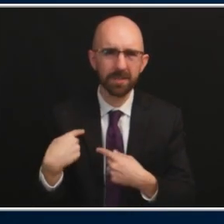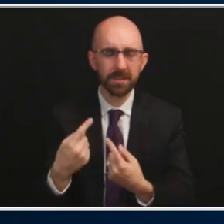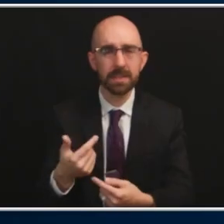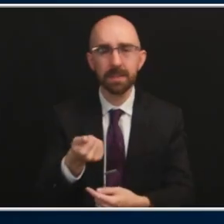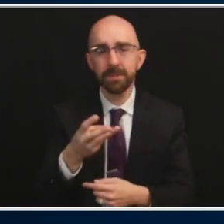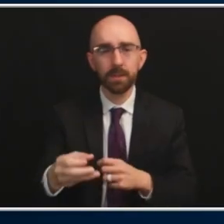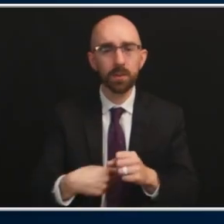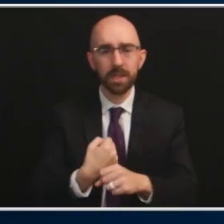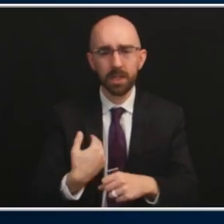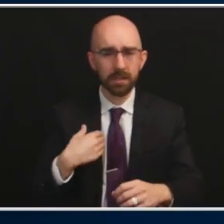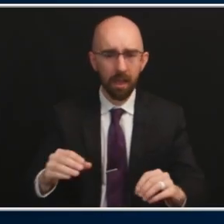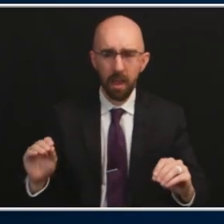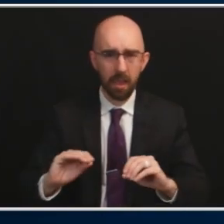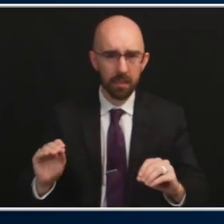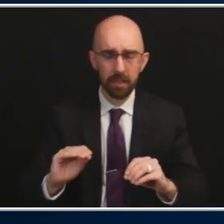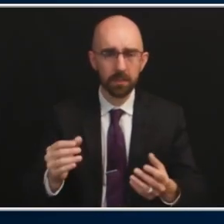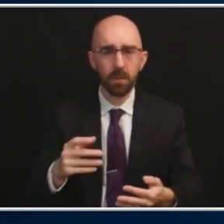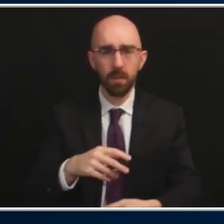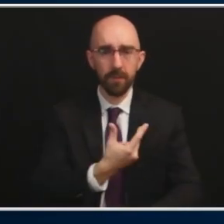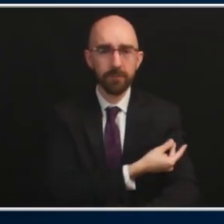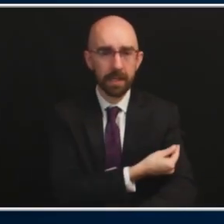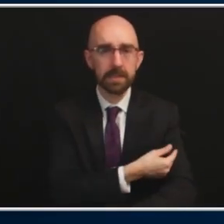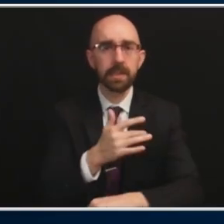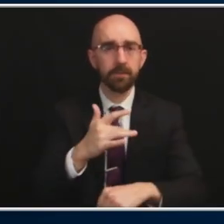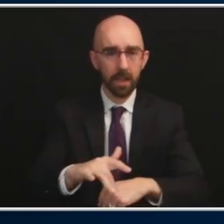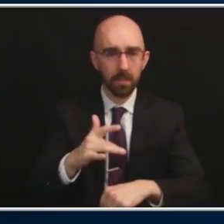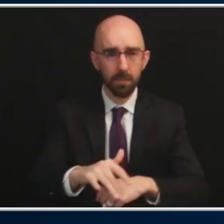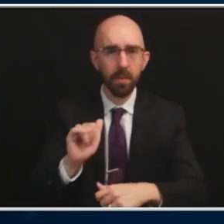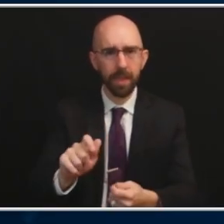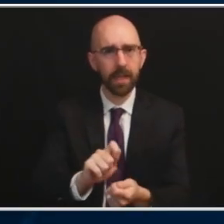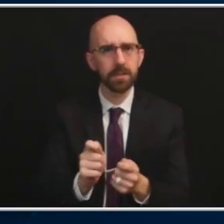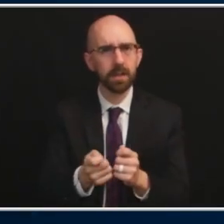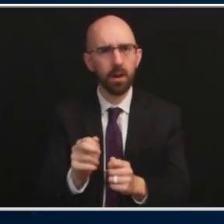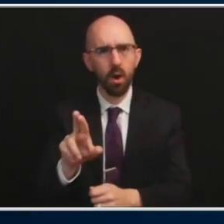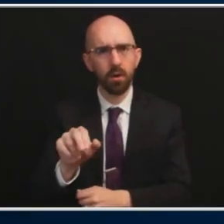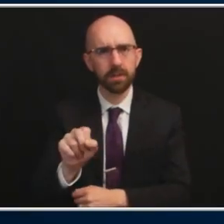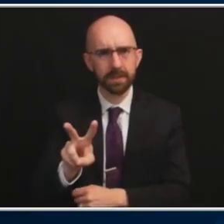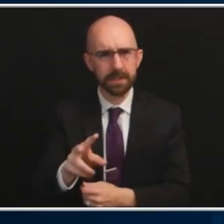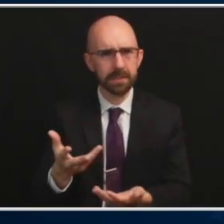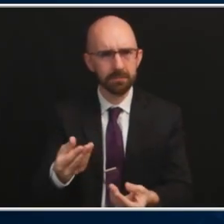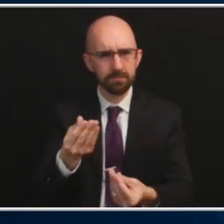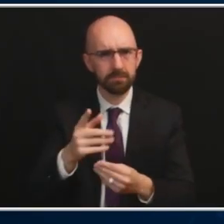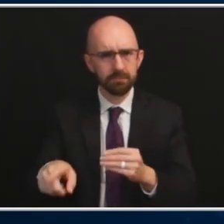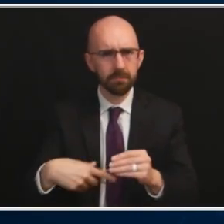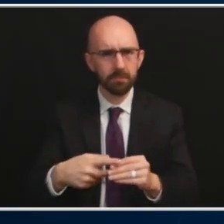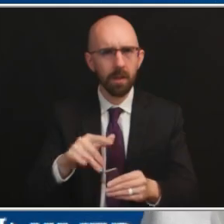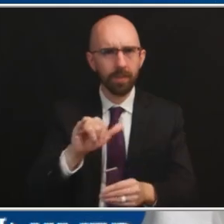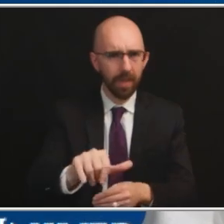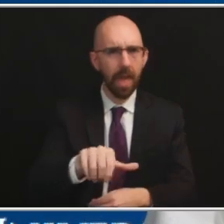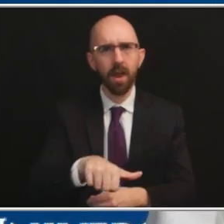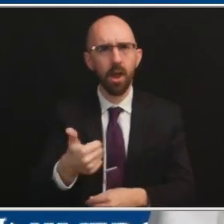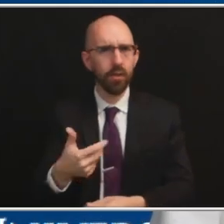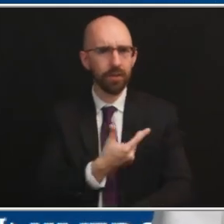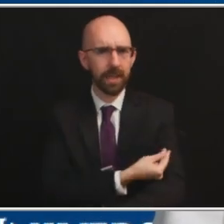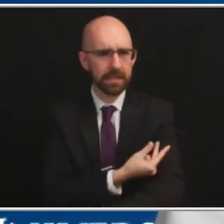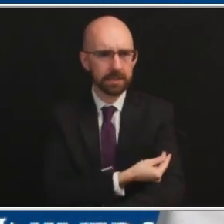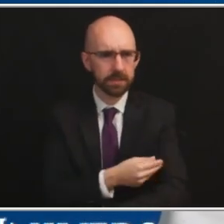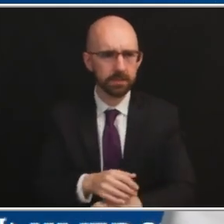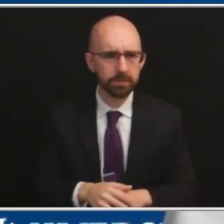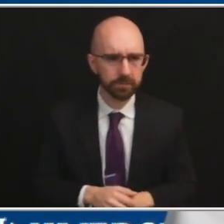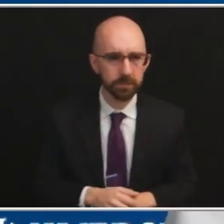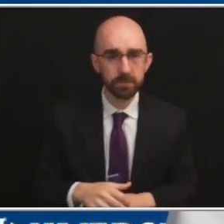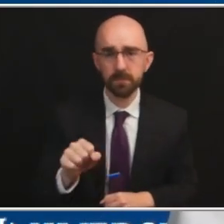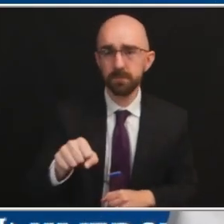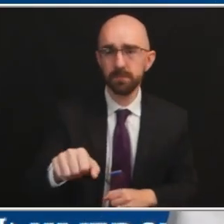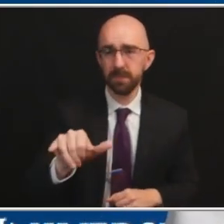And so vaccines are available, and that's what changed RSV. So what can you tell us about that as well as other vaccines? Yeah, I think that's vitally important.